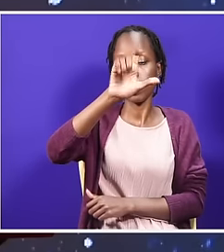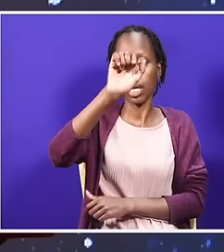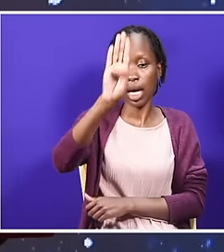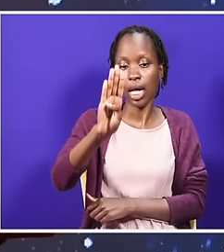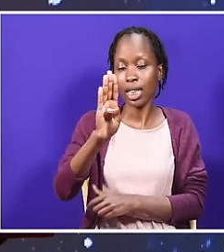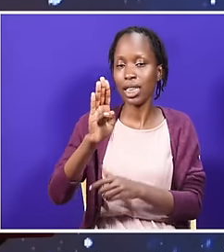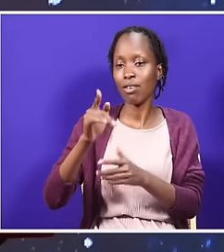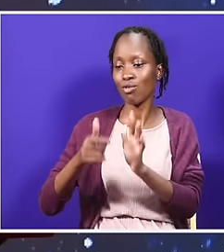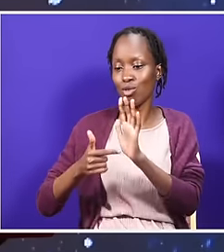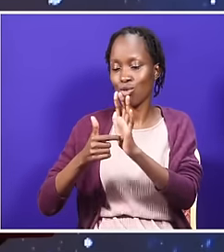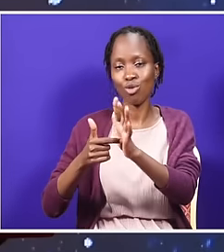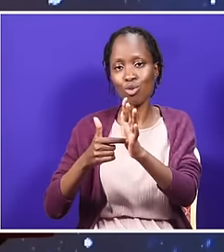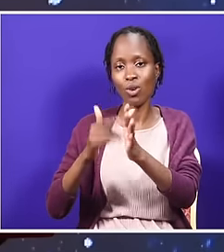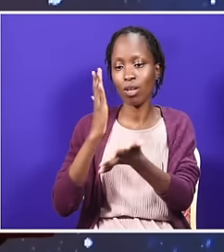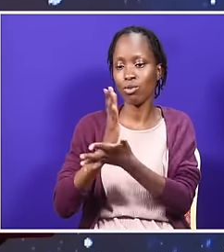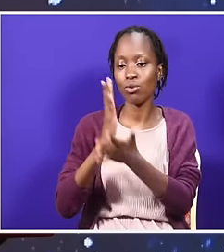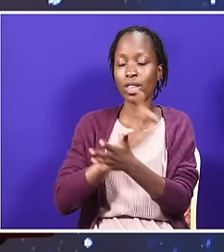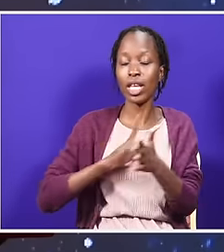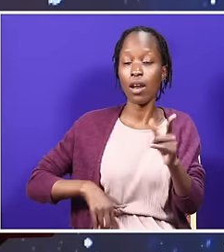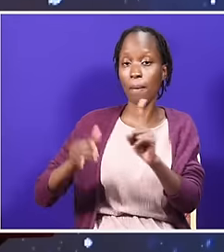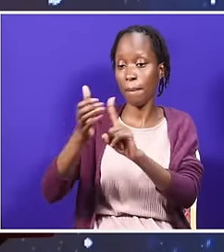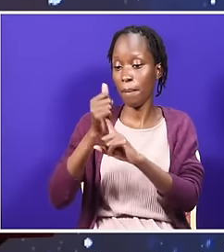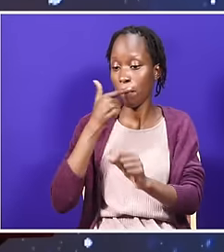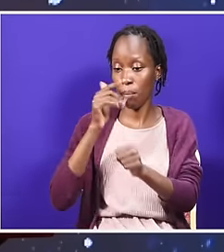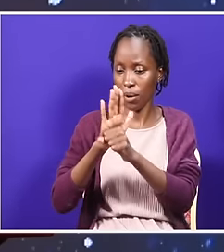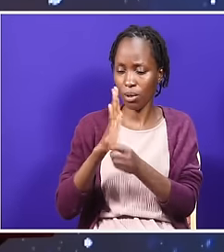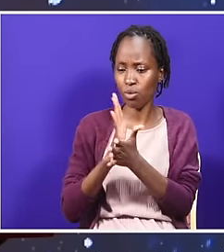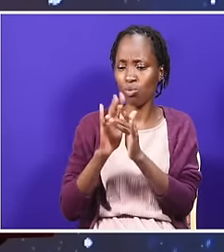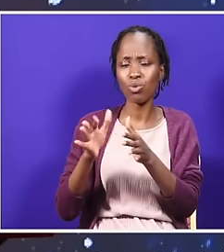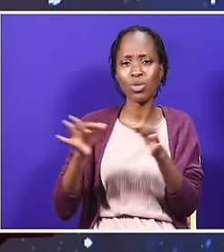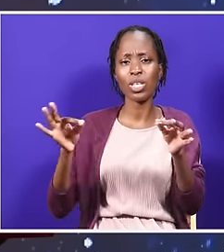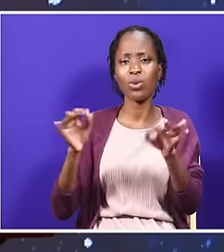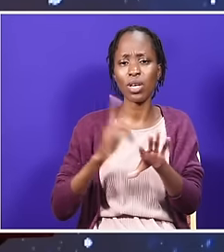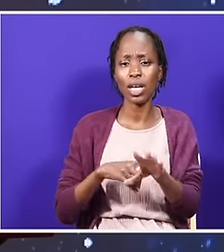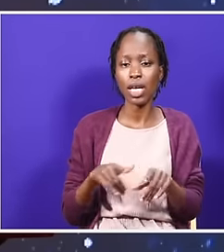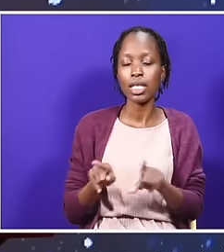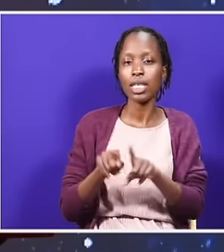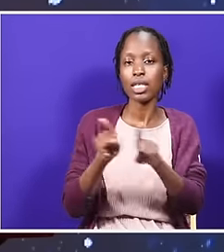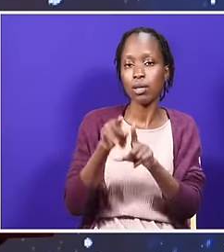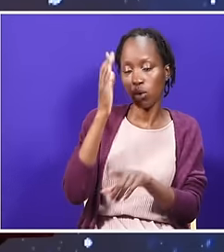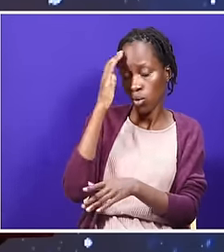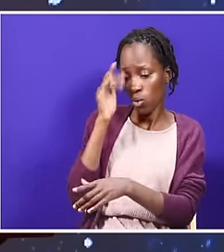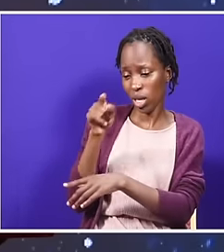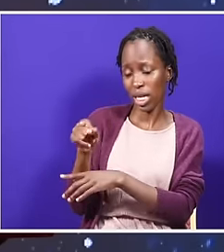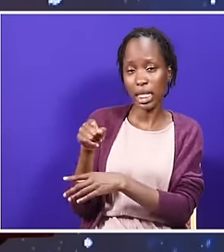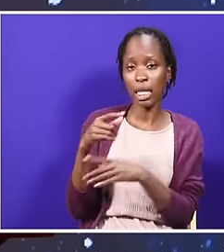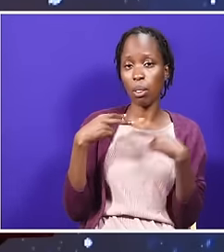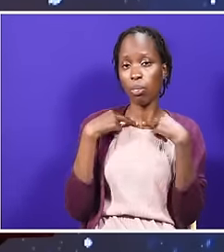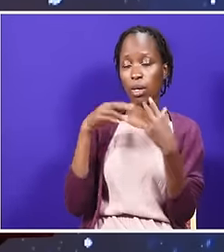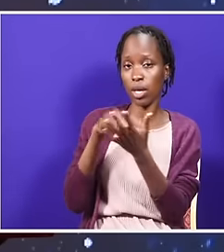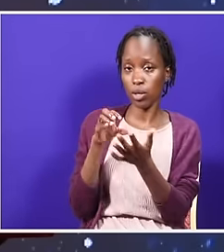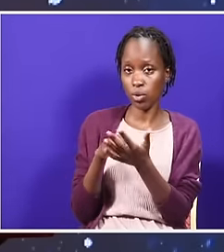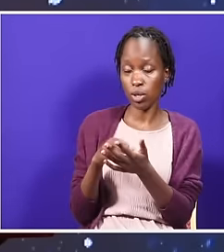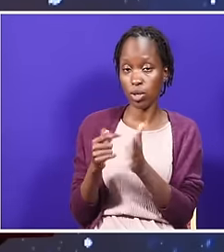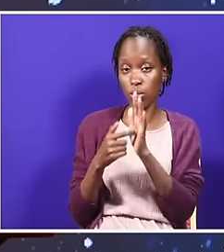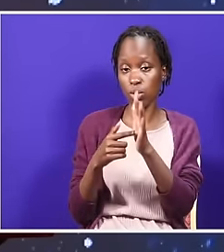keeps his promises even though it takes a long time. And you know, Caleb's gun barrel was that